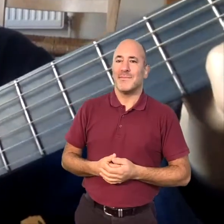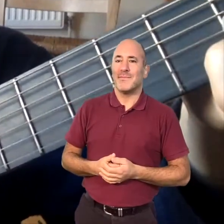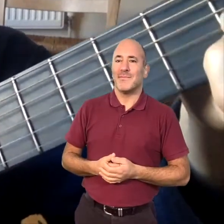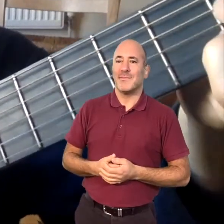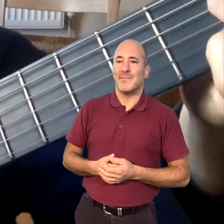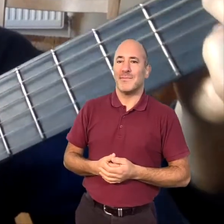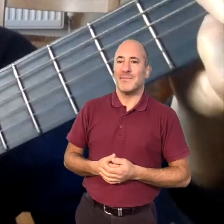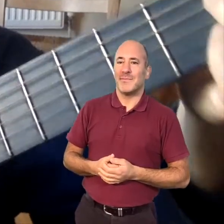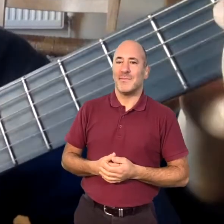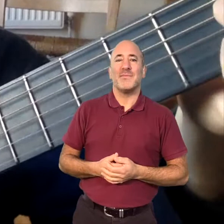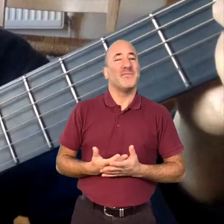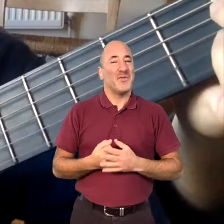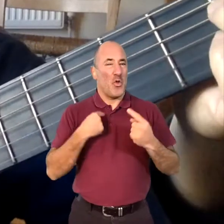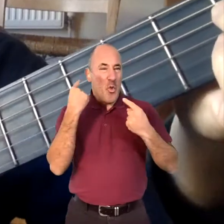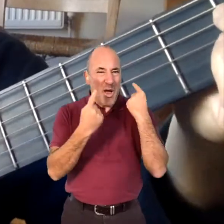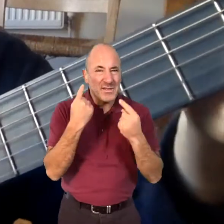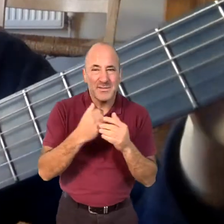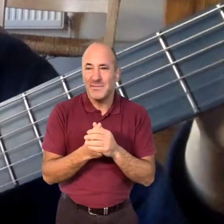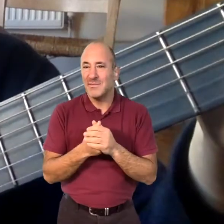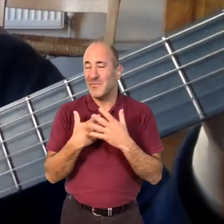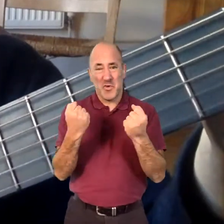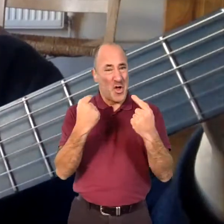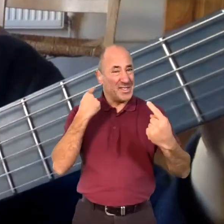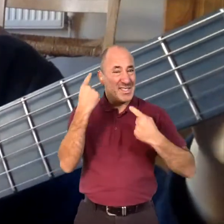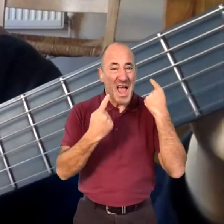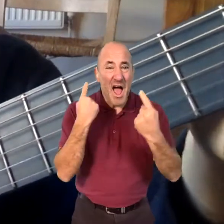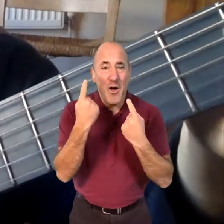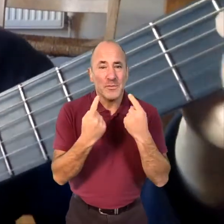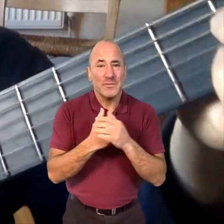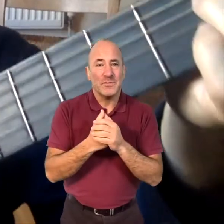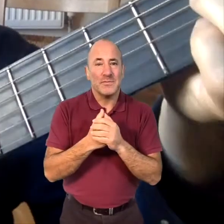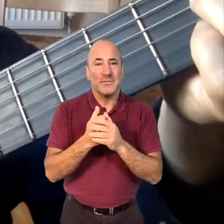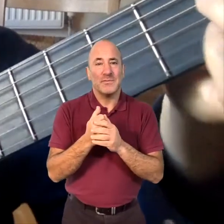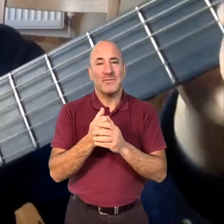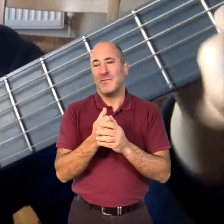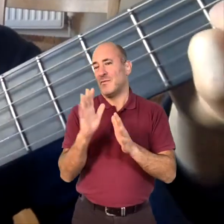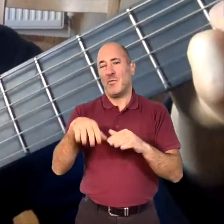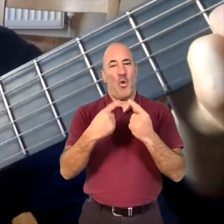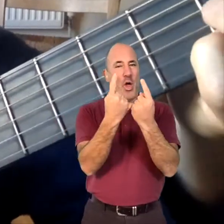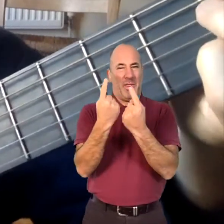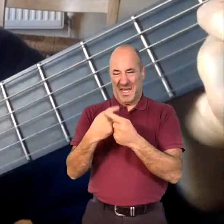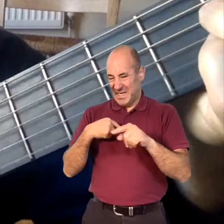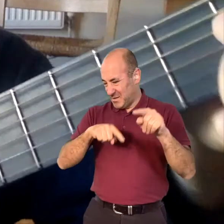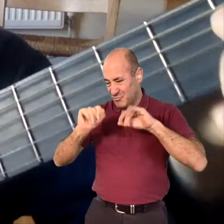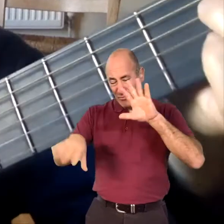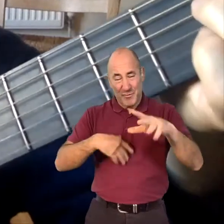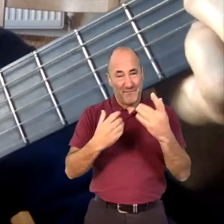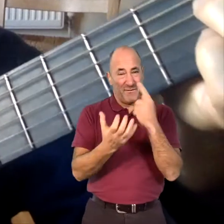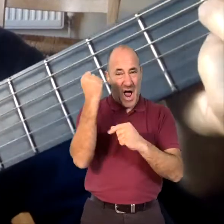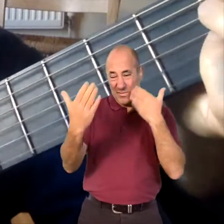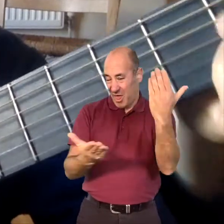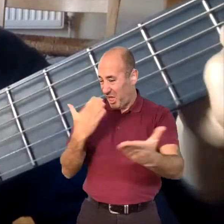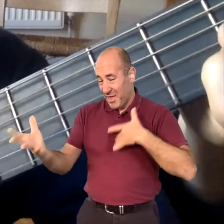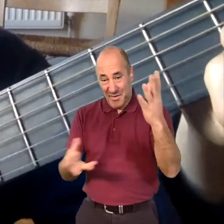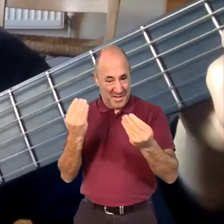'Cause we've got noises and we've got sounds from the things that